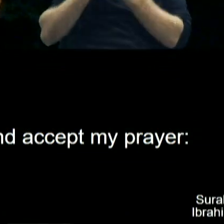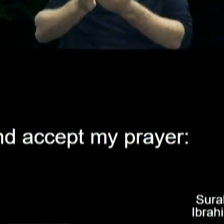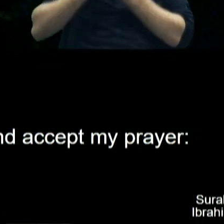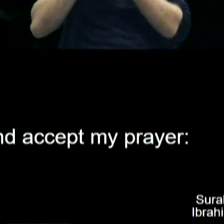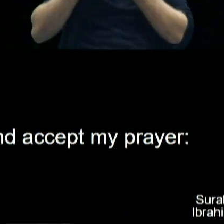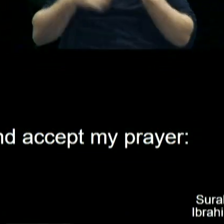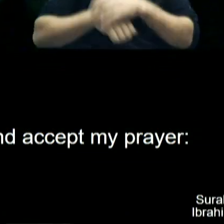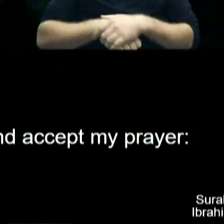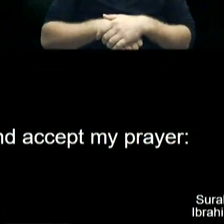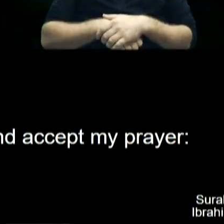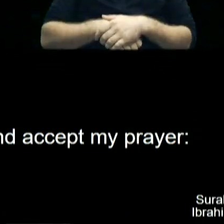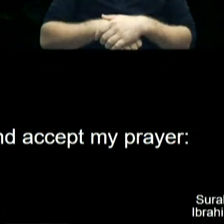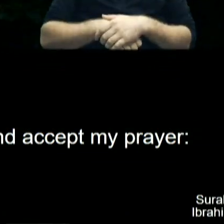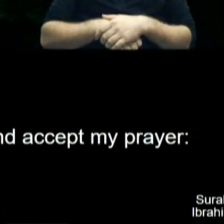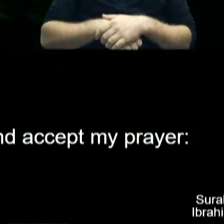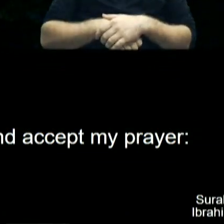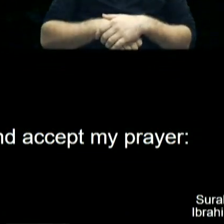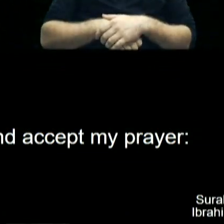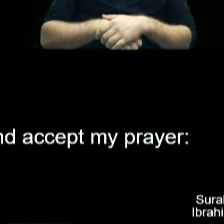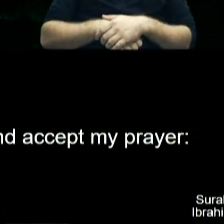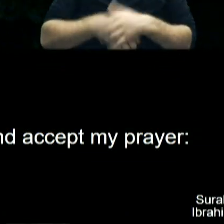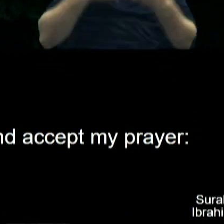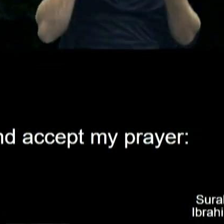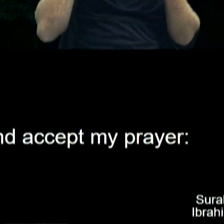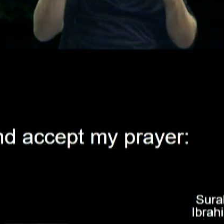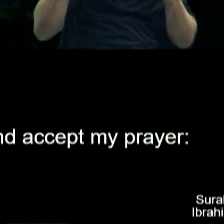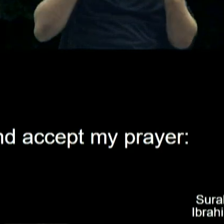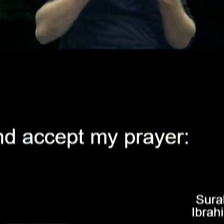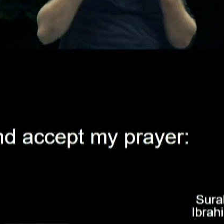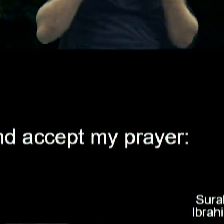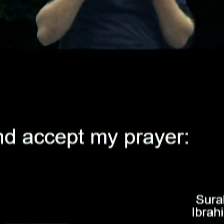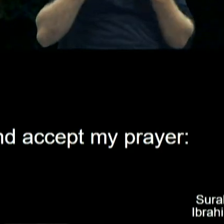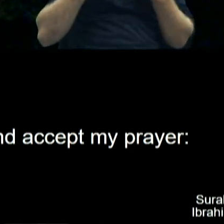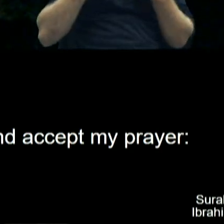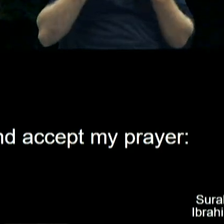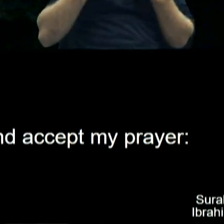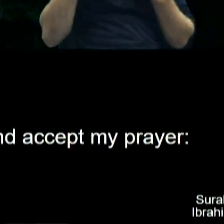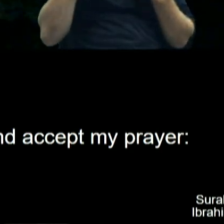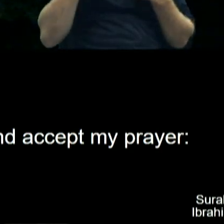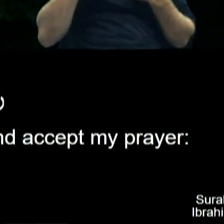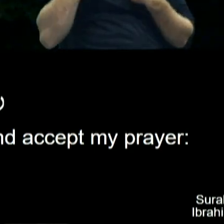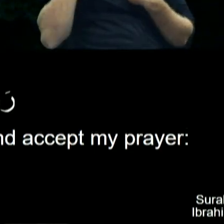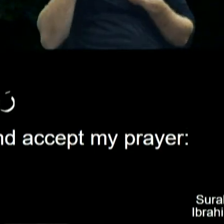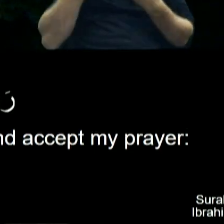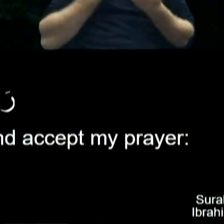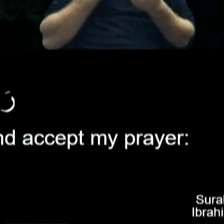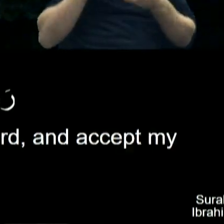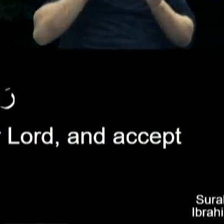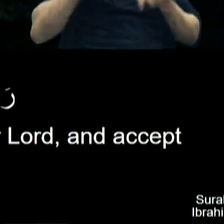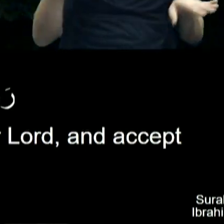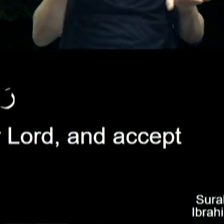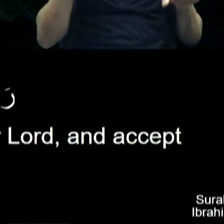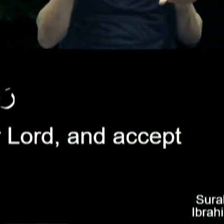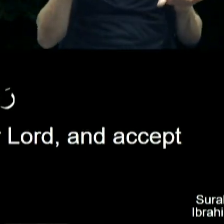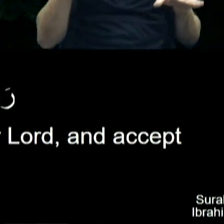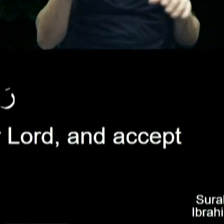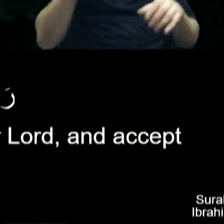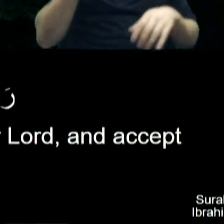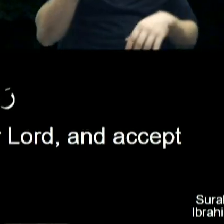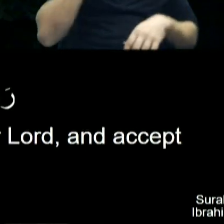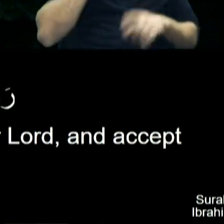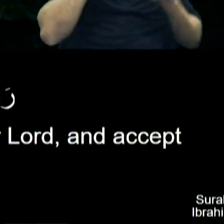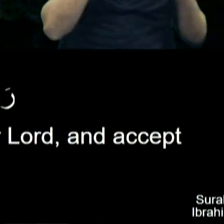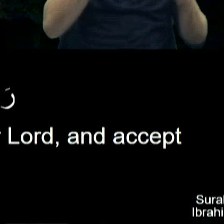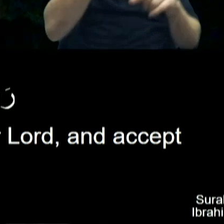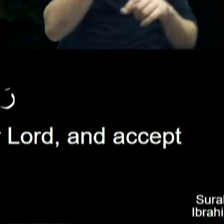I don't want it to be that I send my children back to you, Allah, in the akhirat. They don't have a glimpse and any